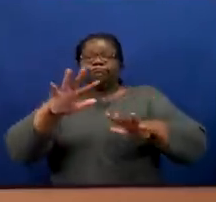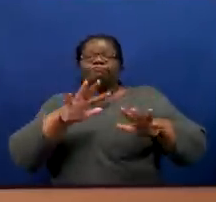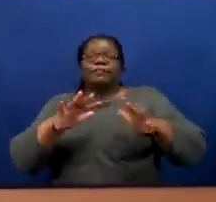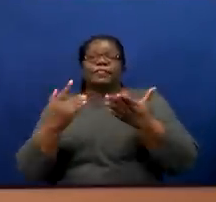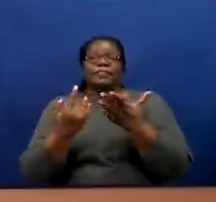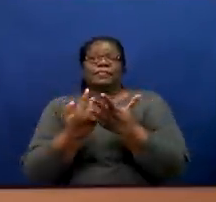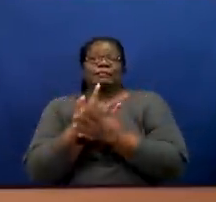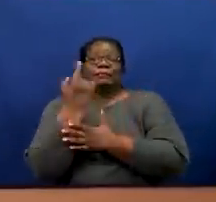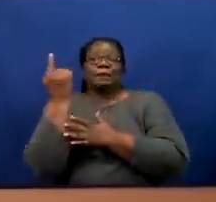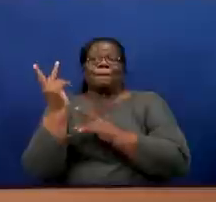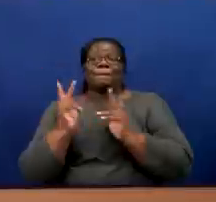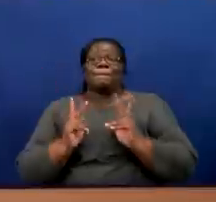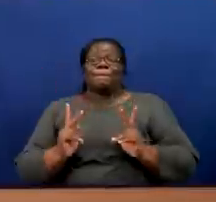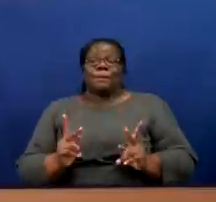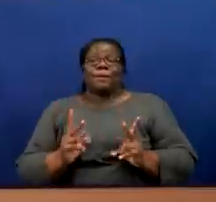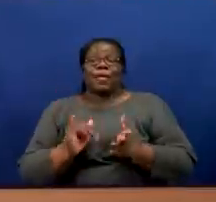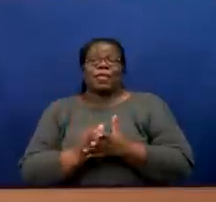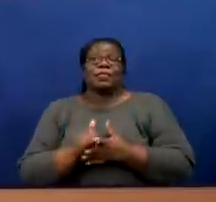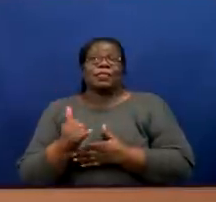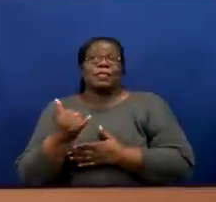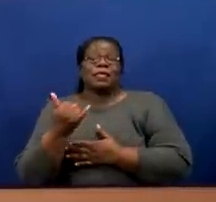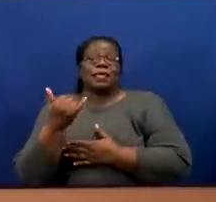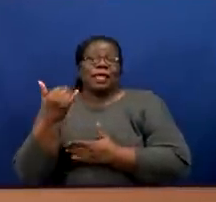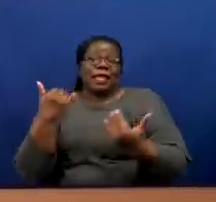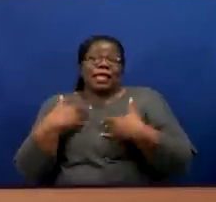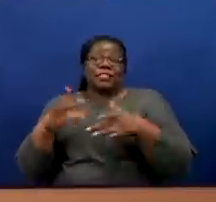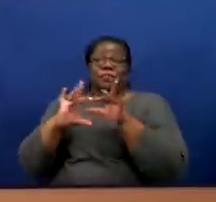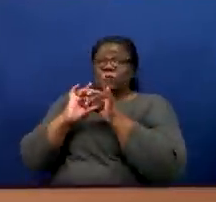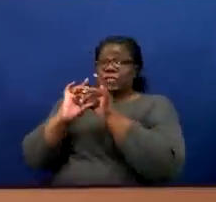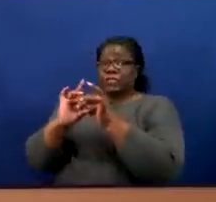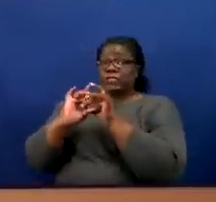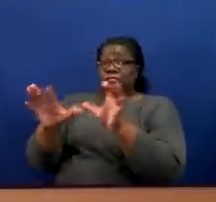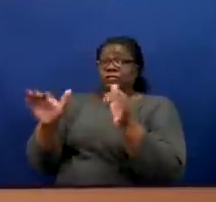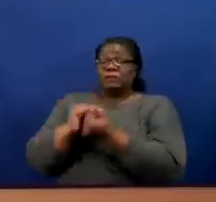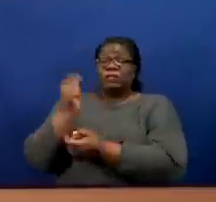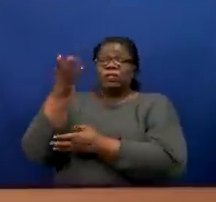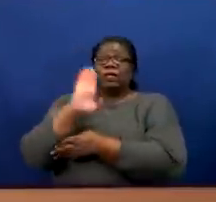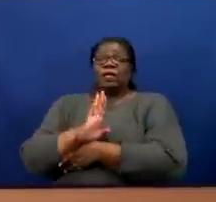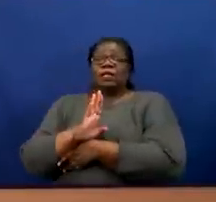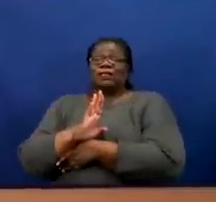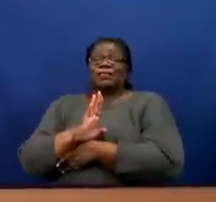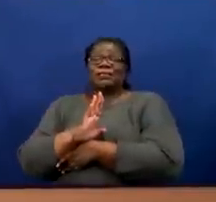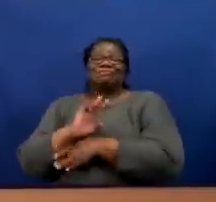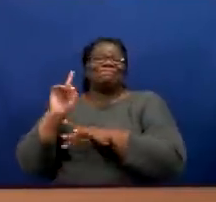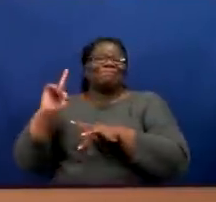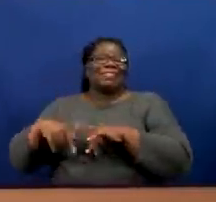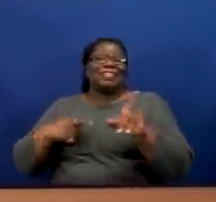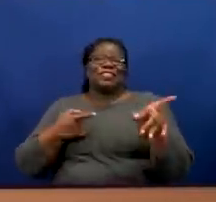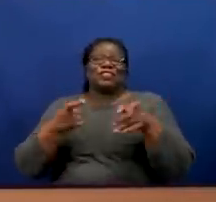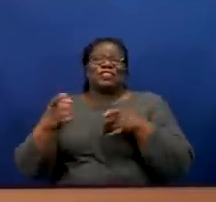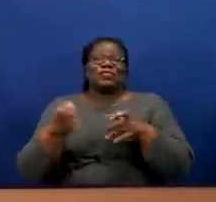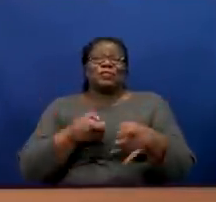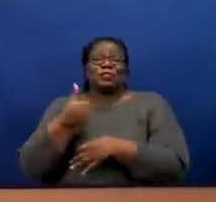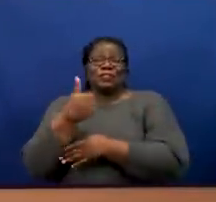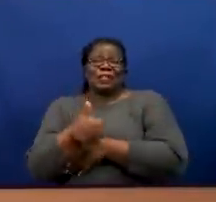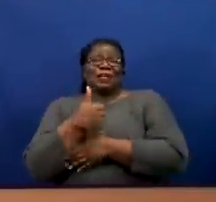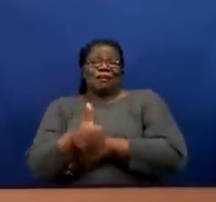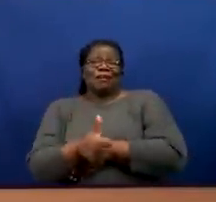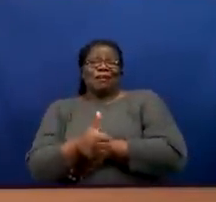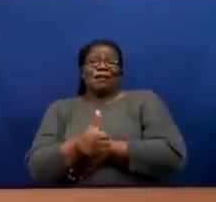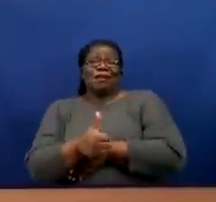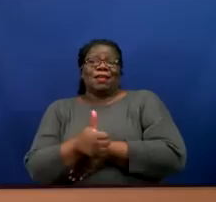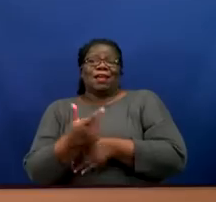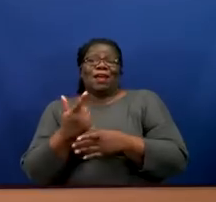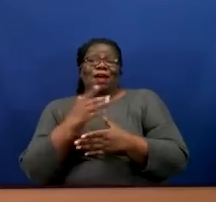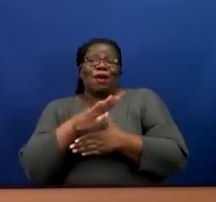somebody who knows something about what God is able to do, you can't help yourself. All you can do is praise his